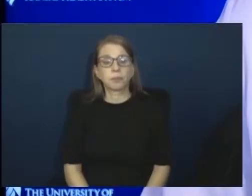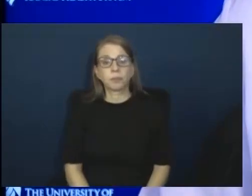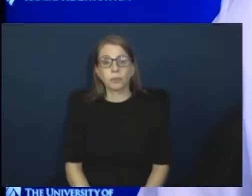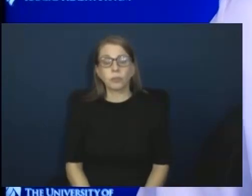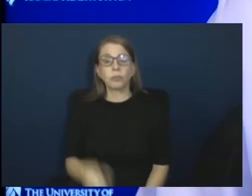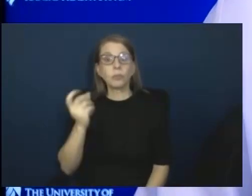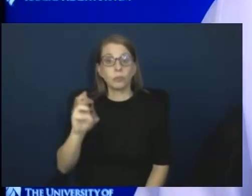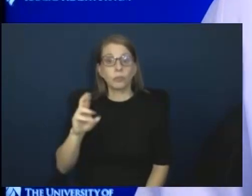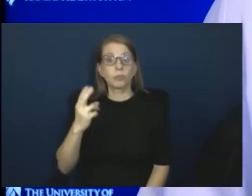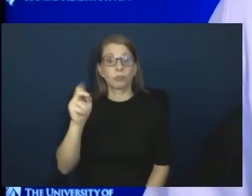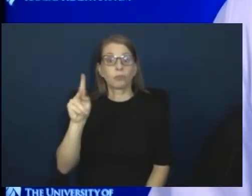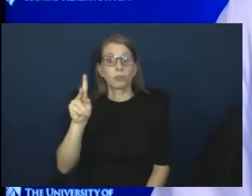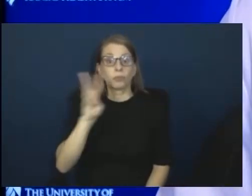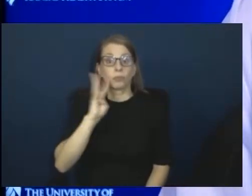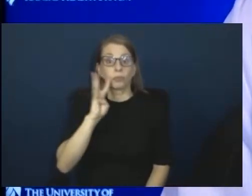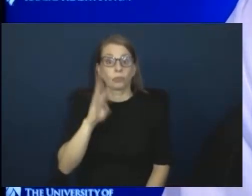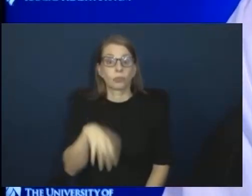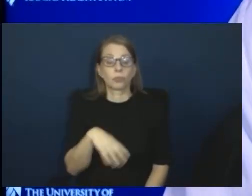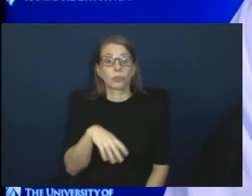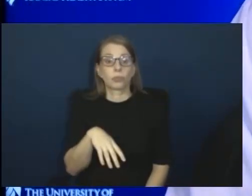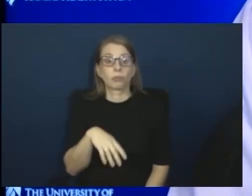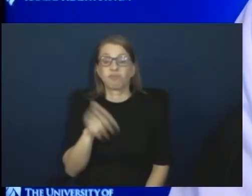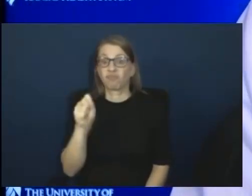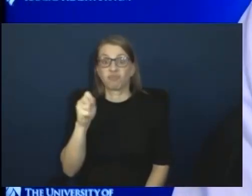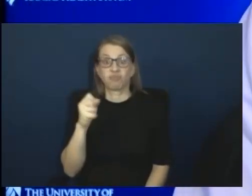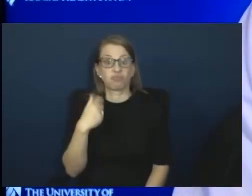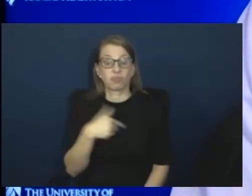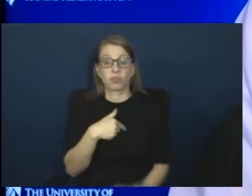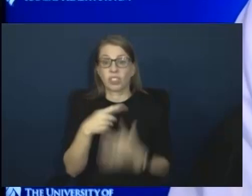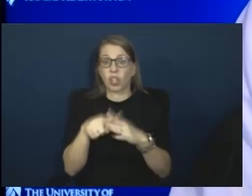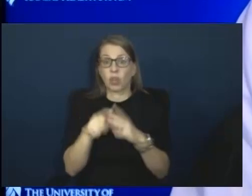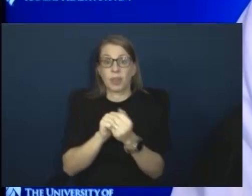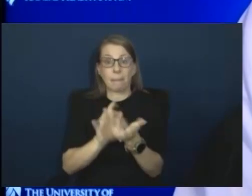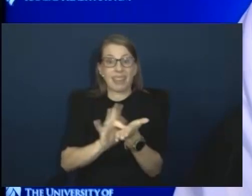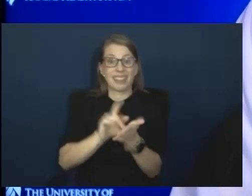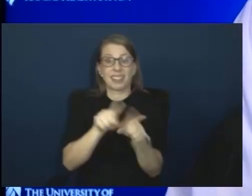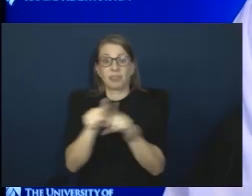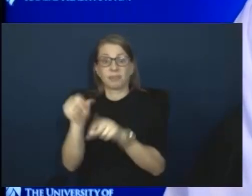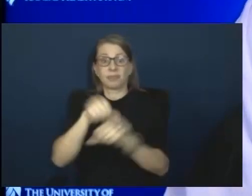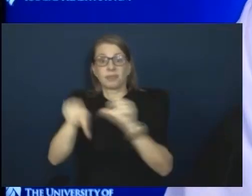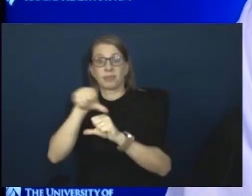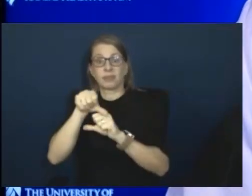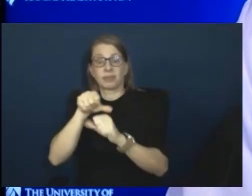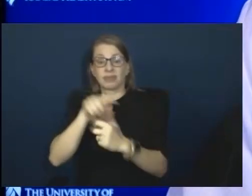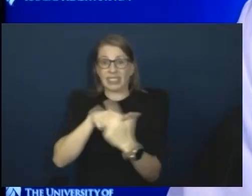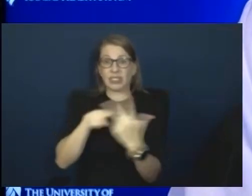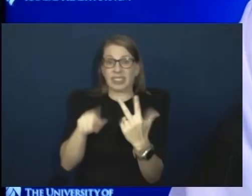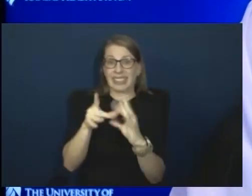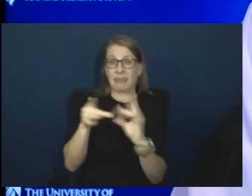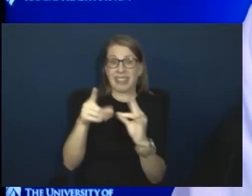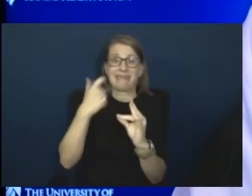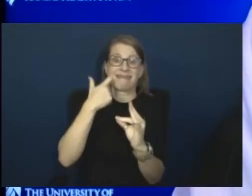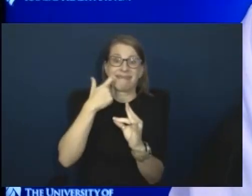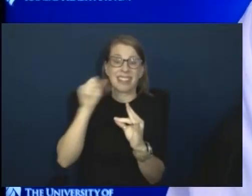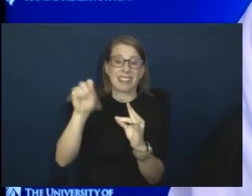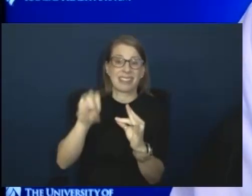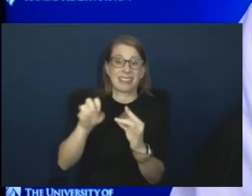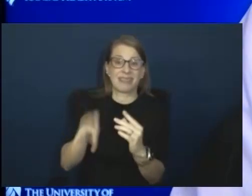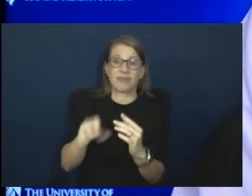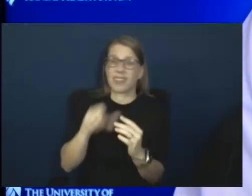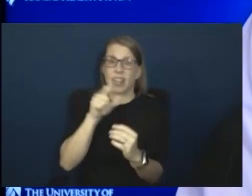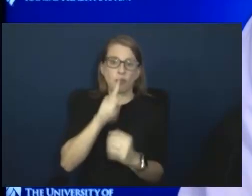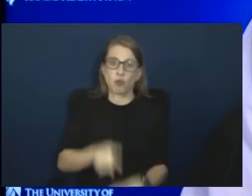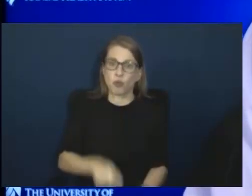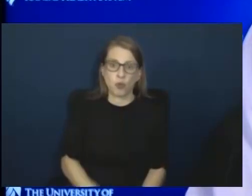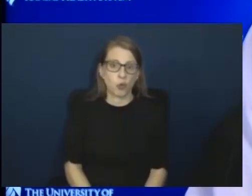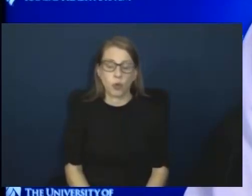start and end with the medicine and the science. And those statements that you made are completely untrue.